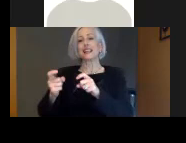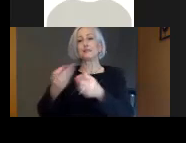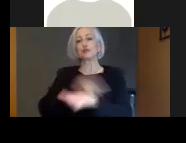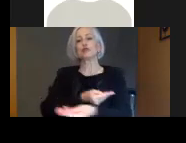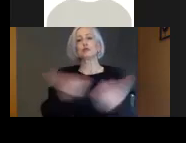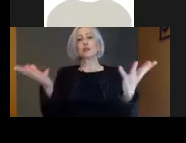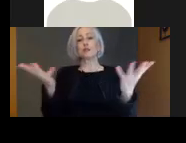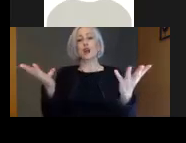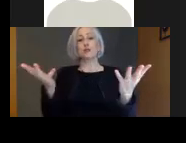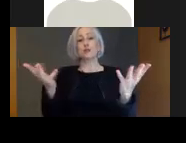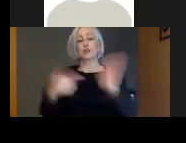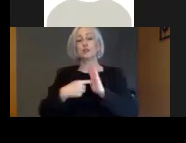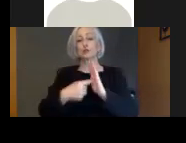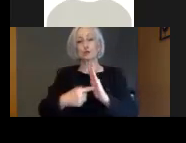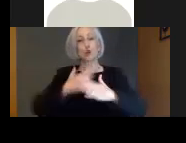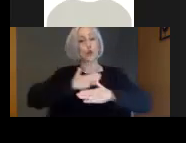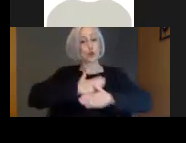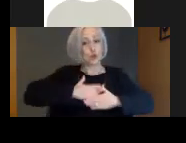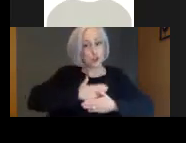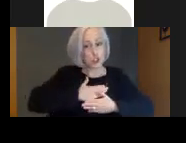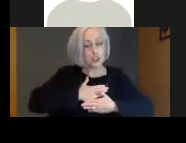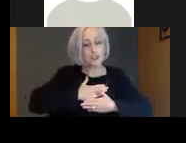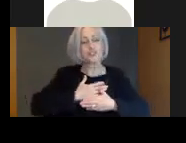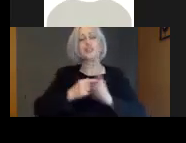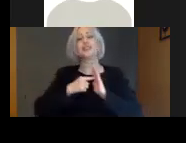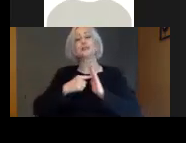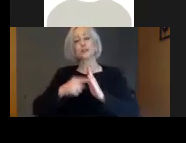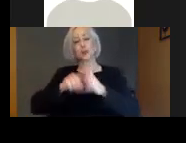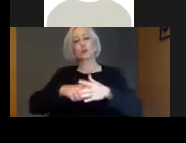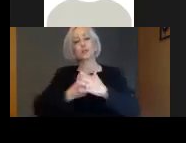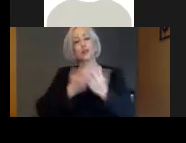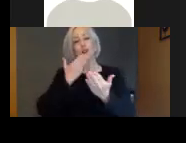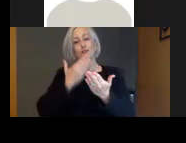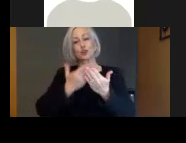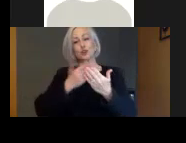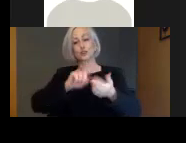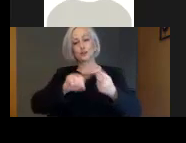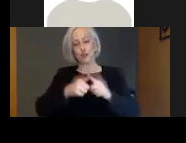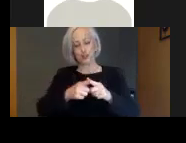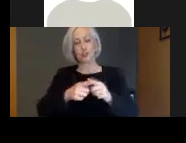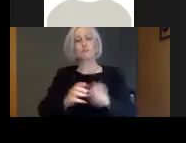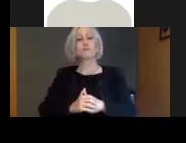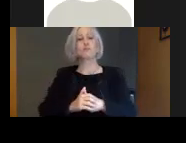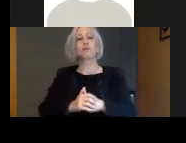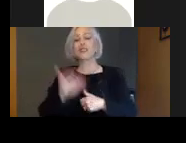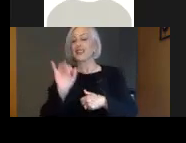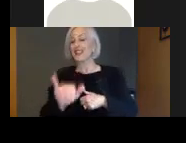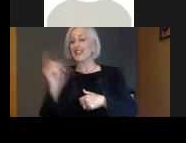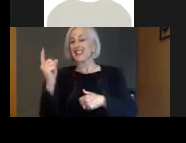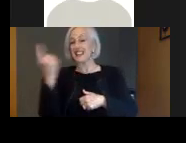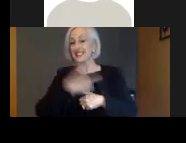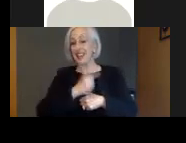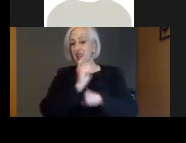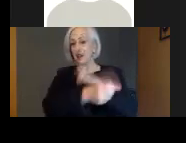a continuing friendship in which that I gave those, and this was Dr.